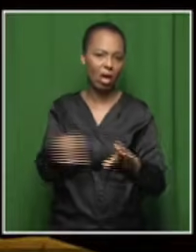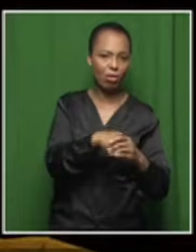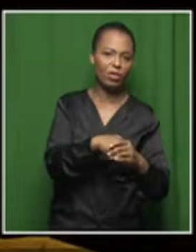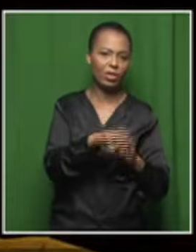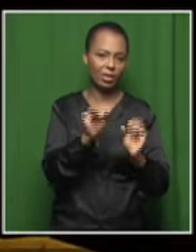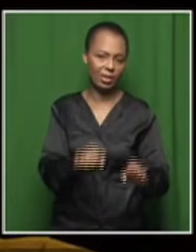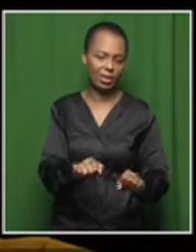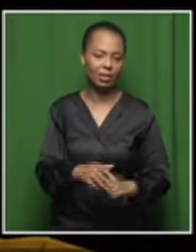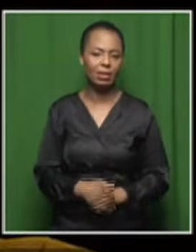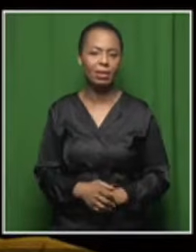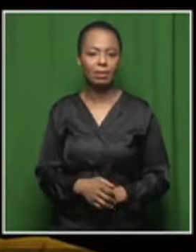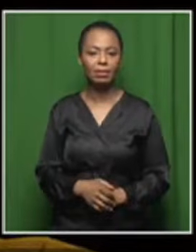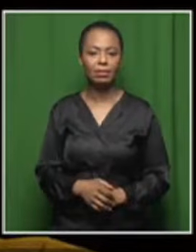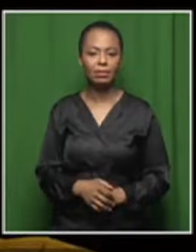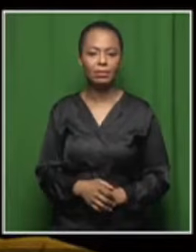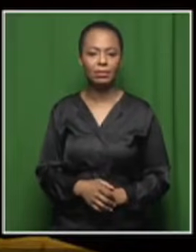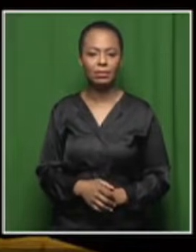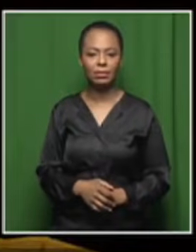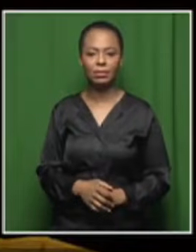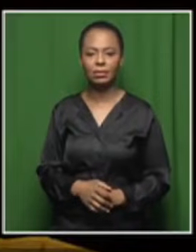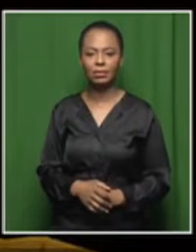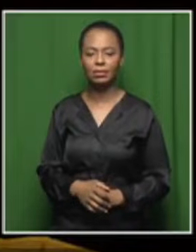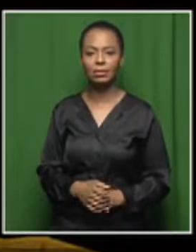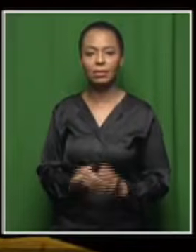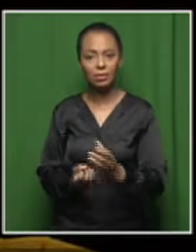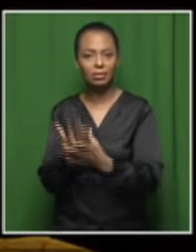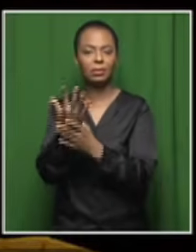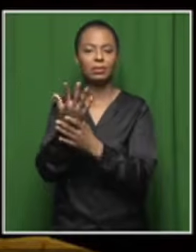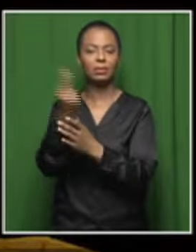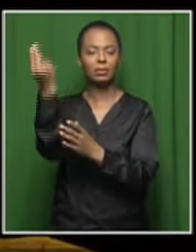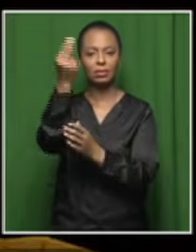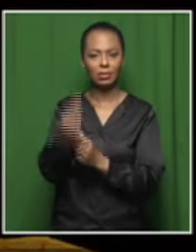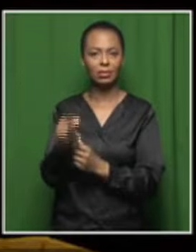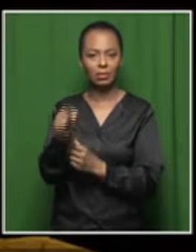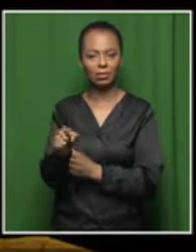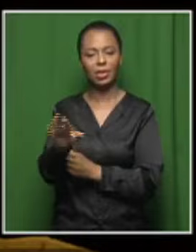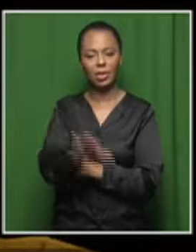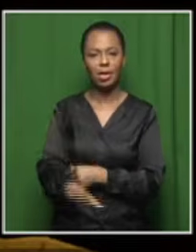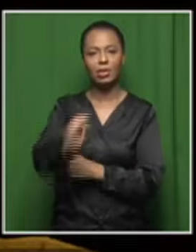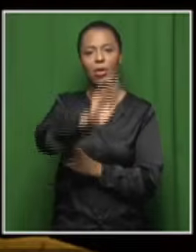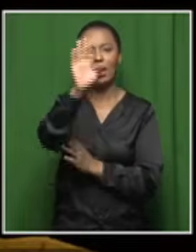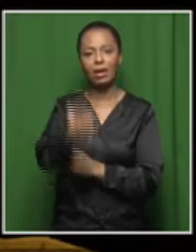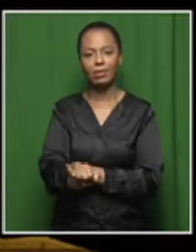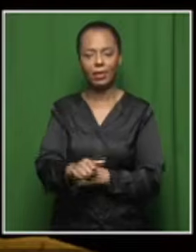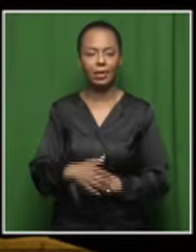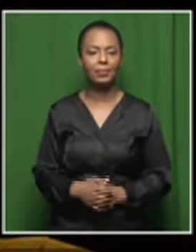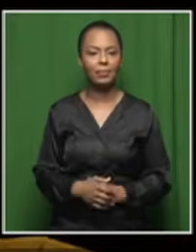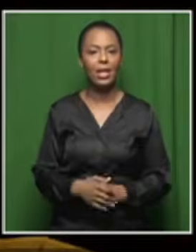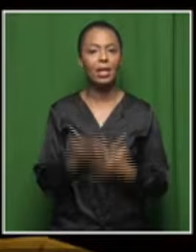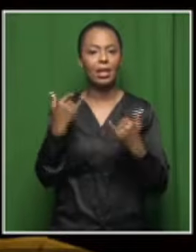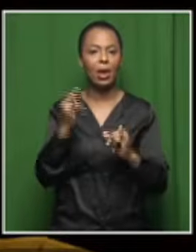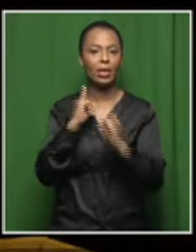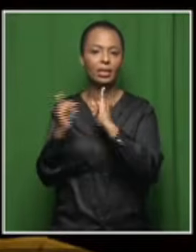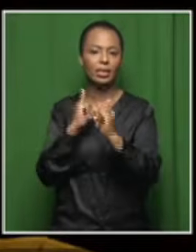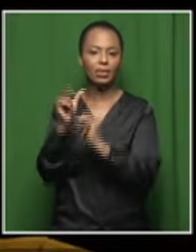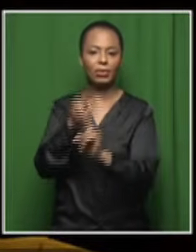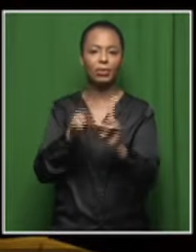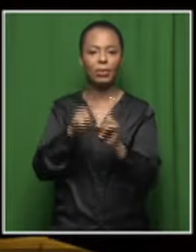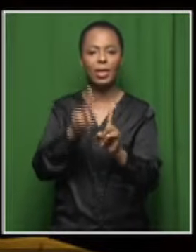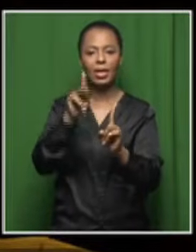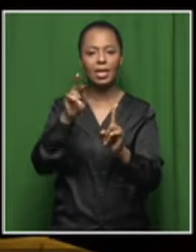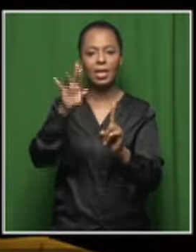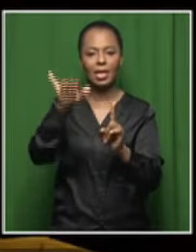over the years and how it's contributed to the growth of art in South Africa at large. So we're going to be in conversation with Kaylee Fisher. She's the